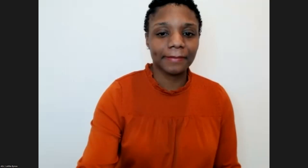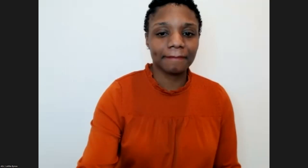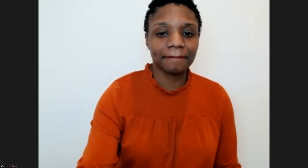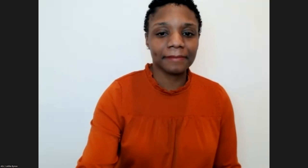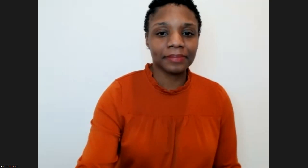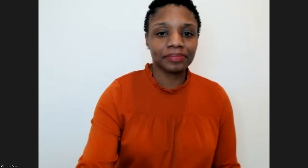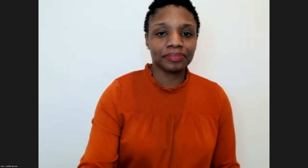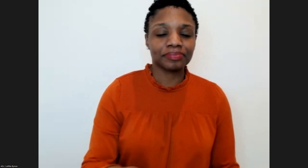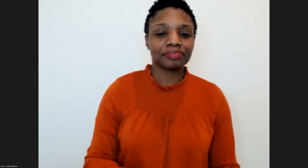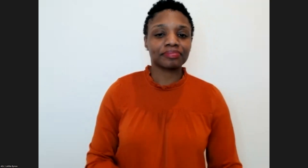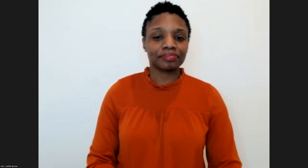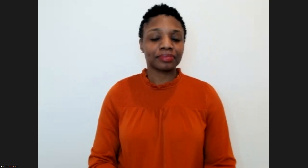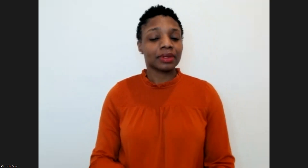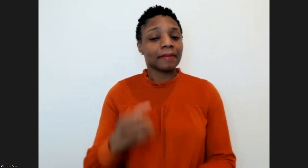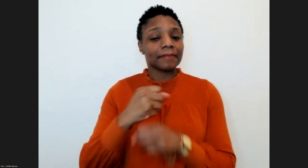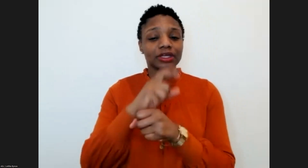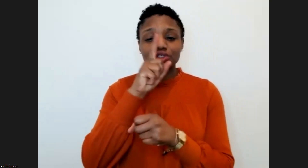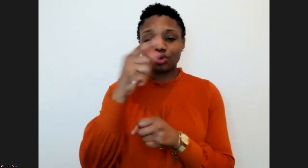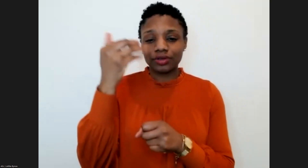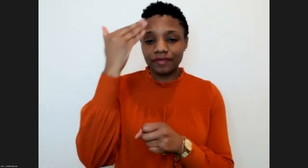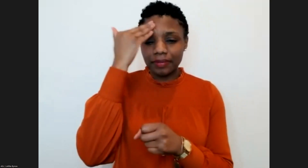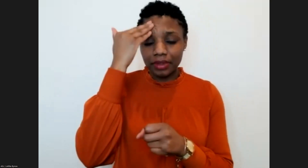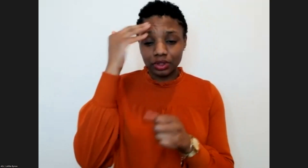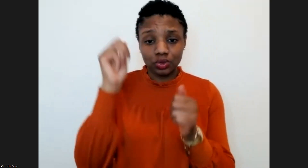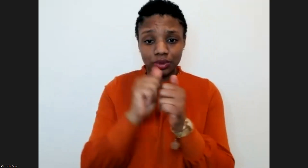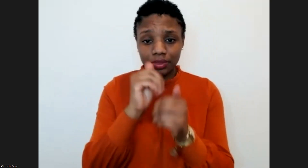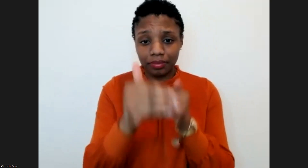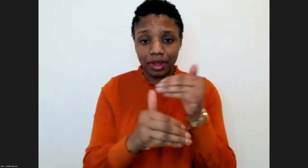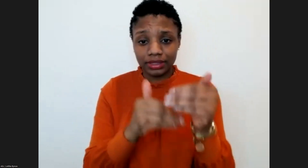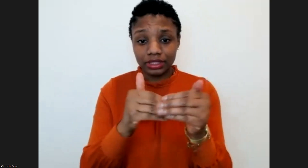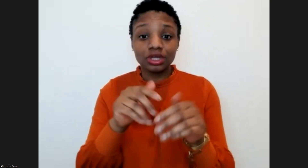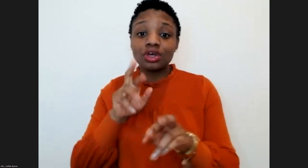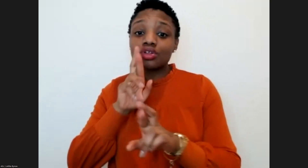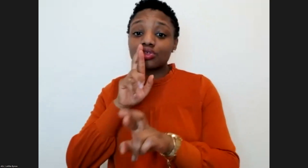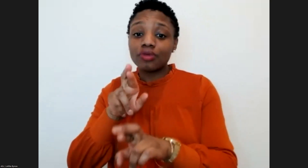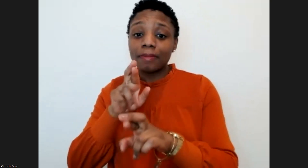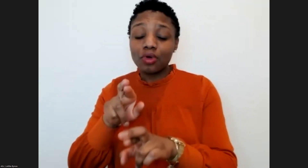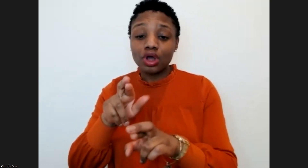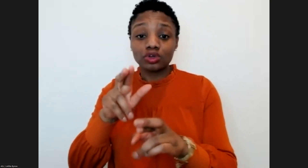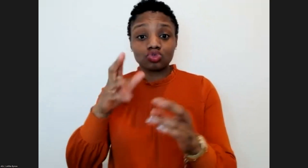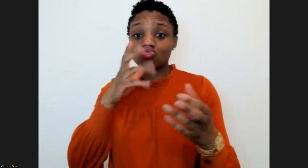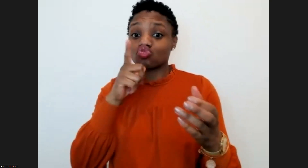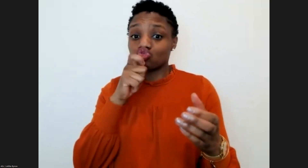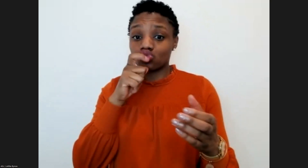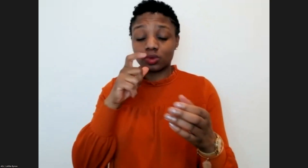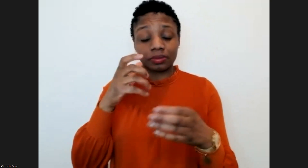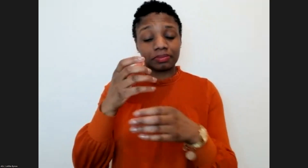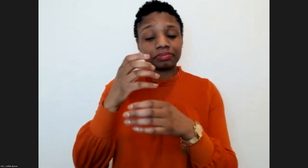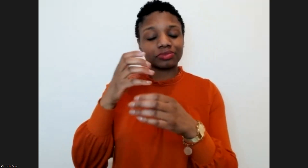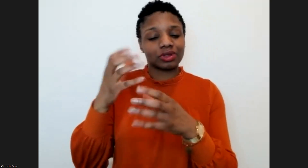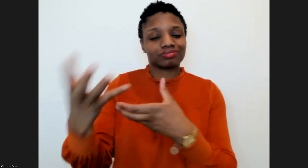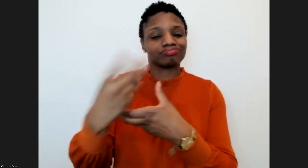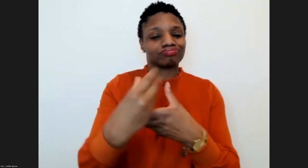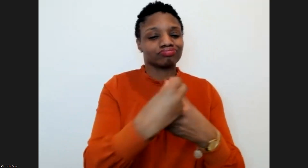sure that you're familiar with this, but the report that was done by the Attorney General's office with engagement from